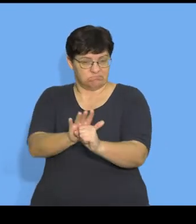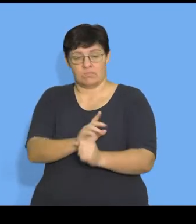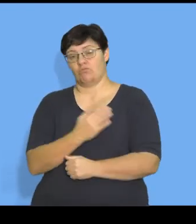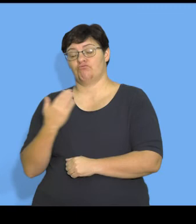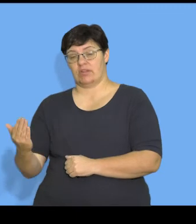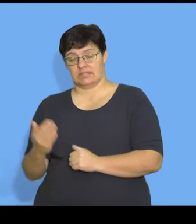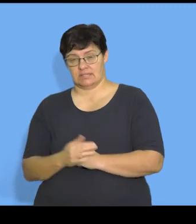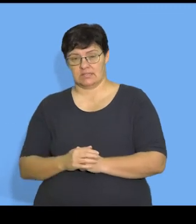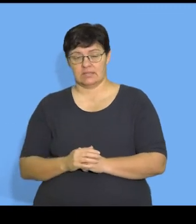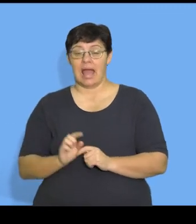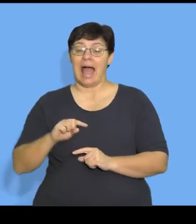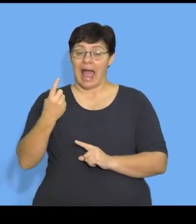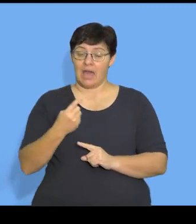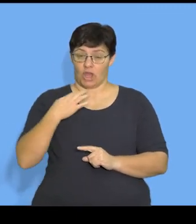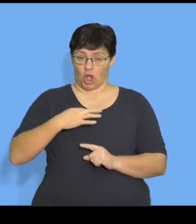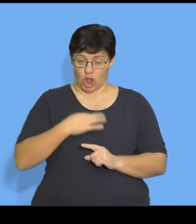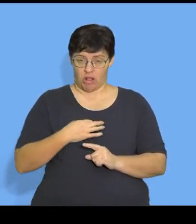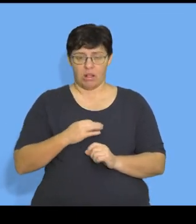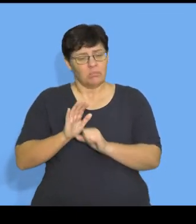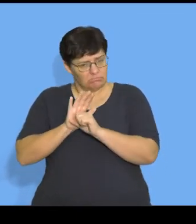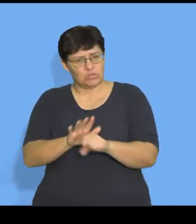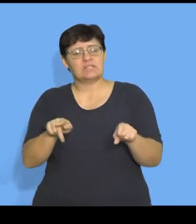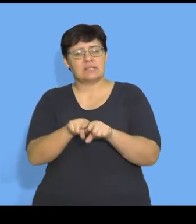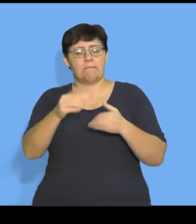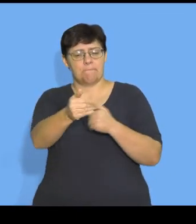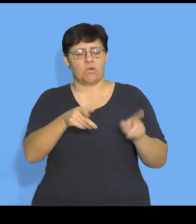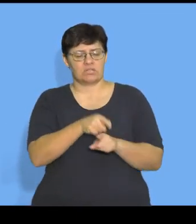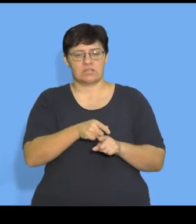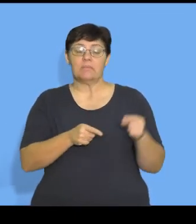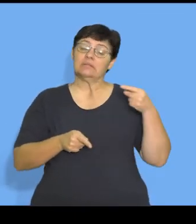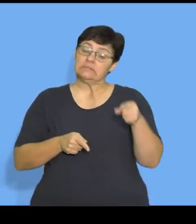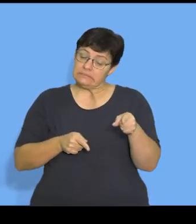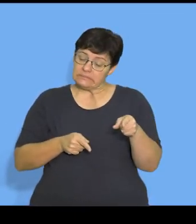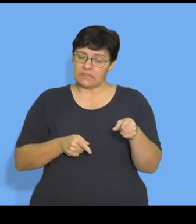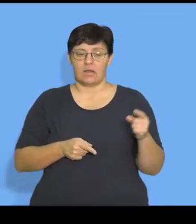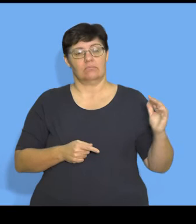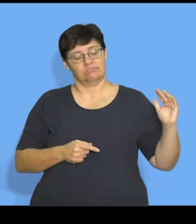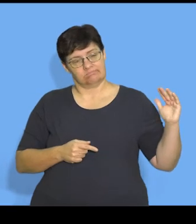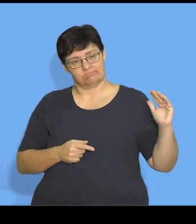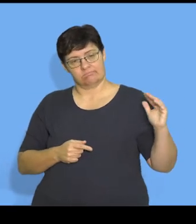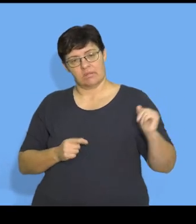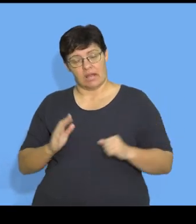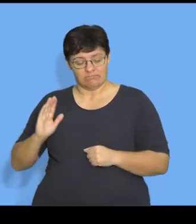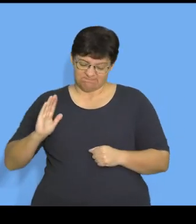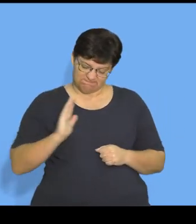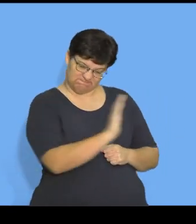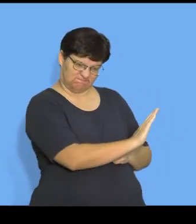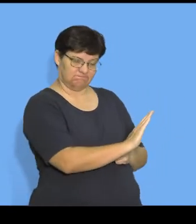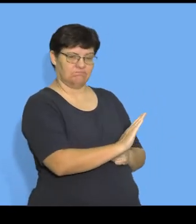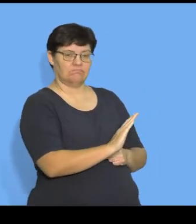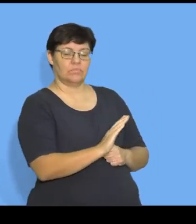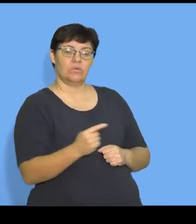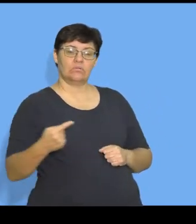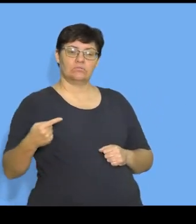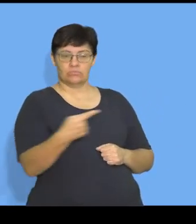Another girl is also pushing on the box, but she's pushing with a force of 70